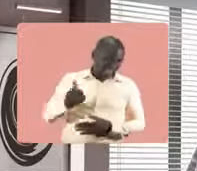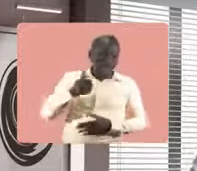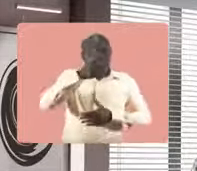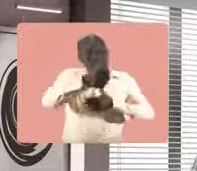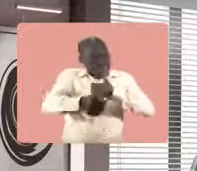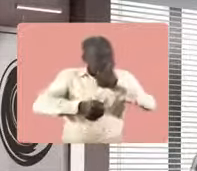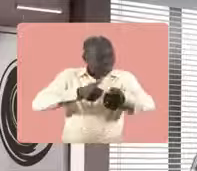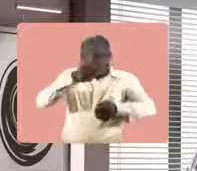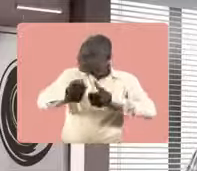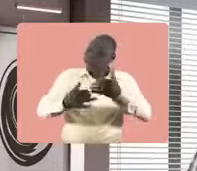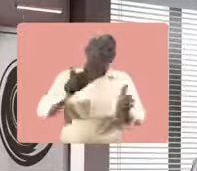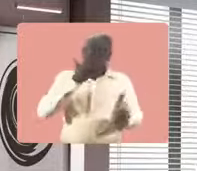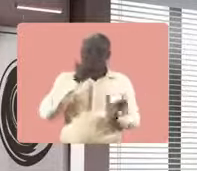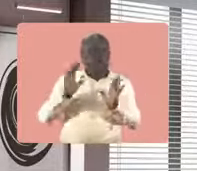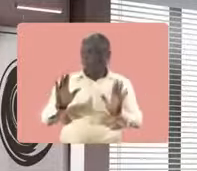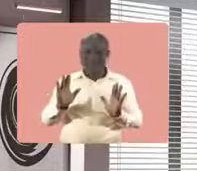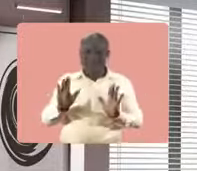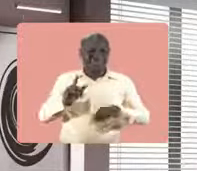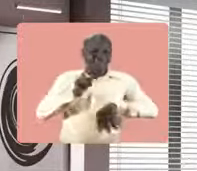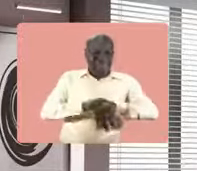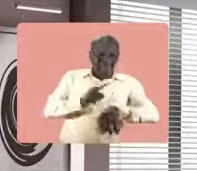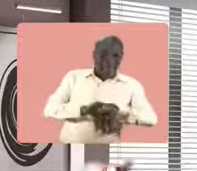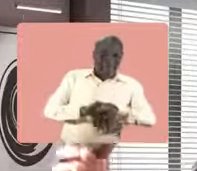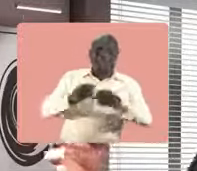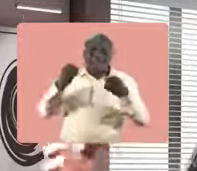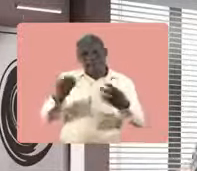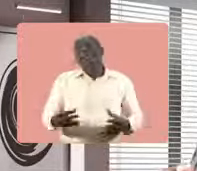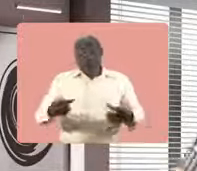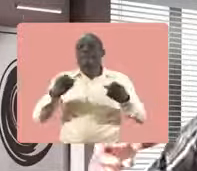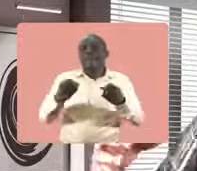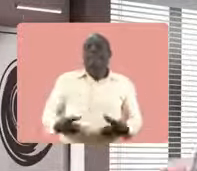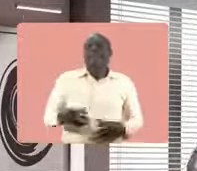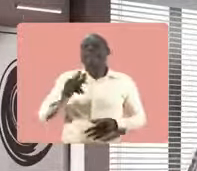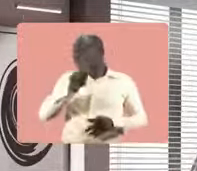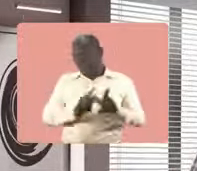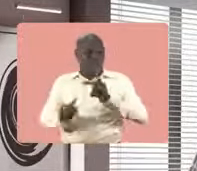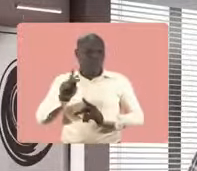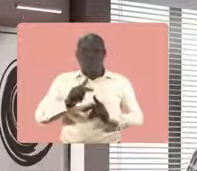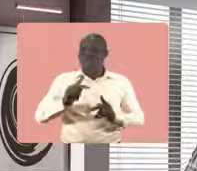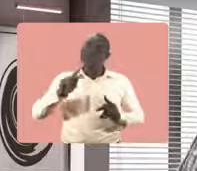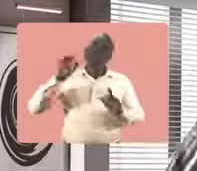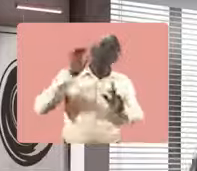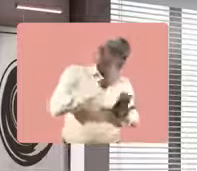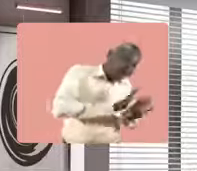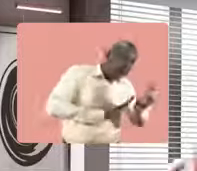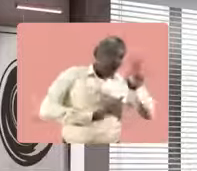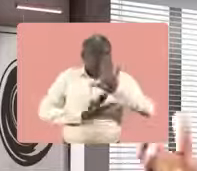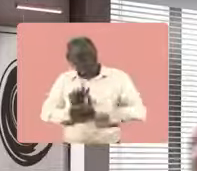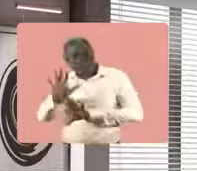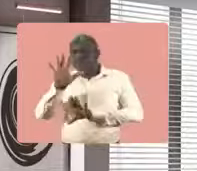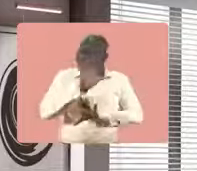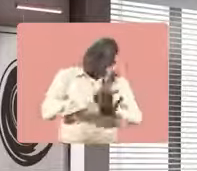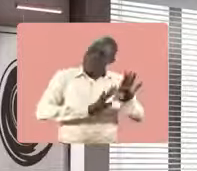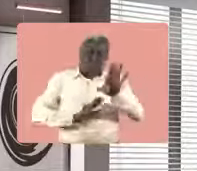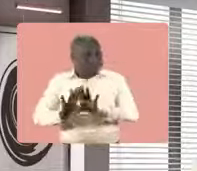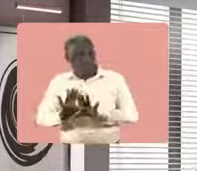atemdidie edru politics so a na ebinum ho moa asori Now, Shasadi, Omo, who sit